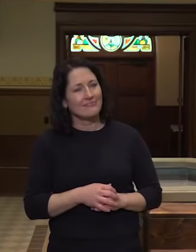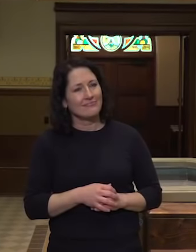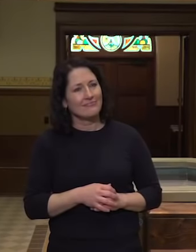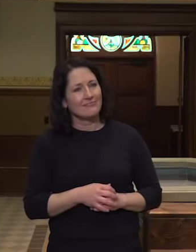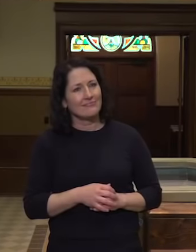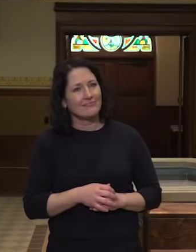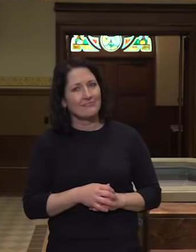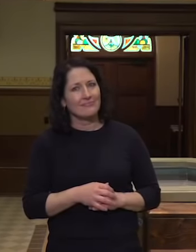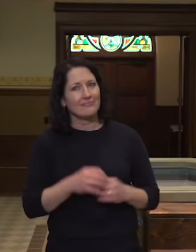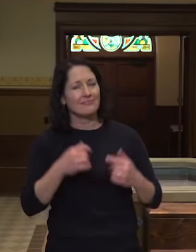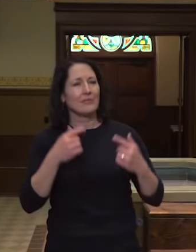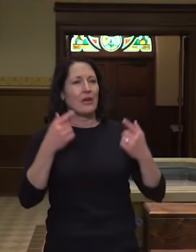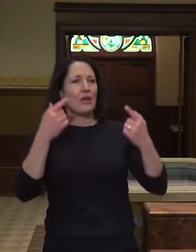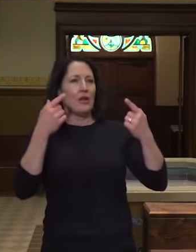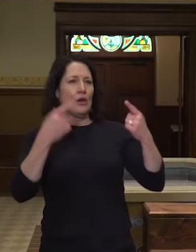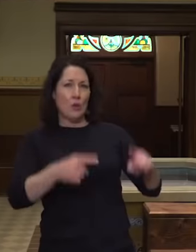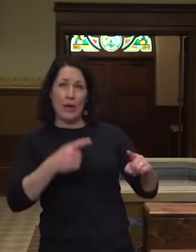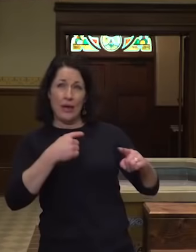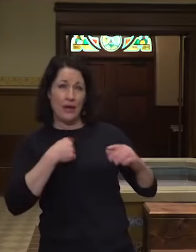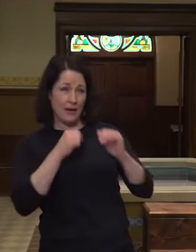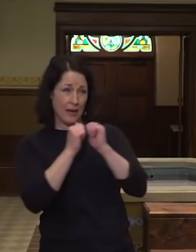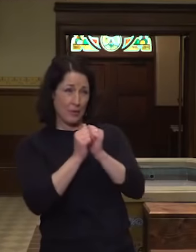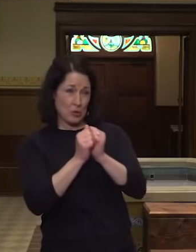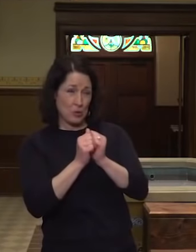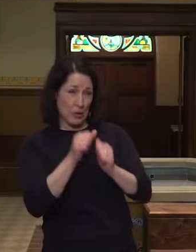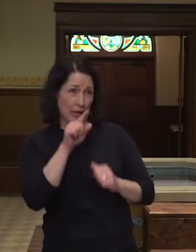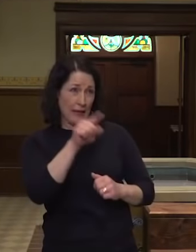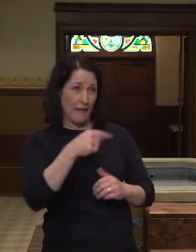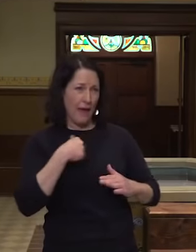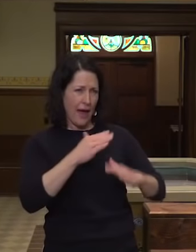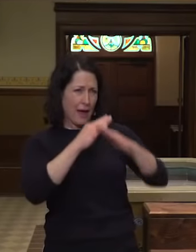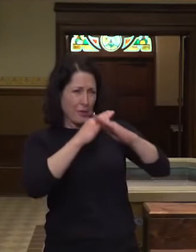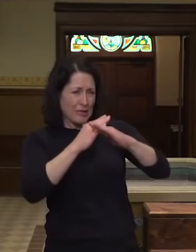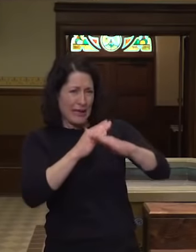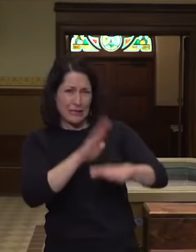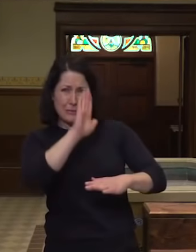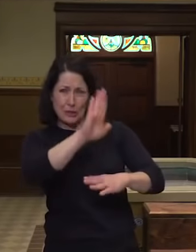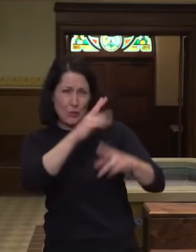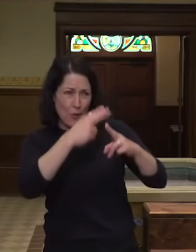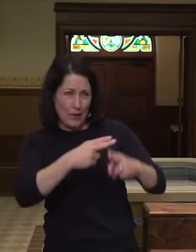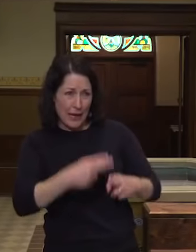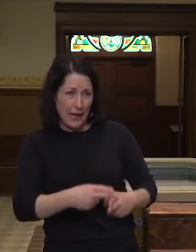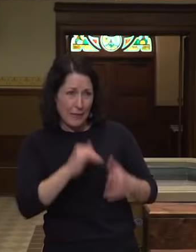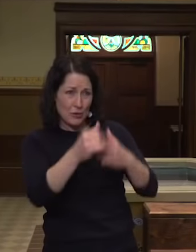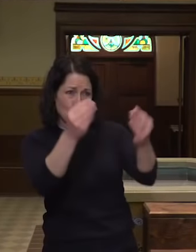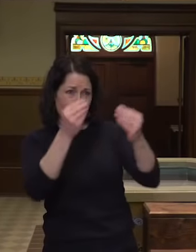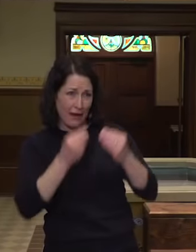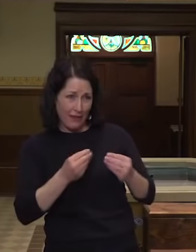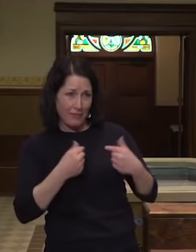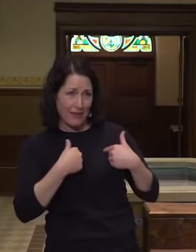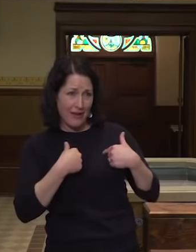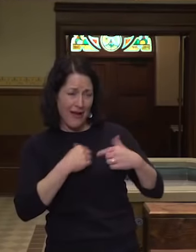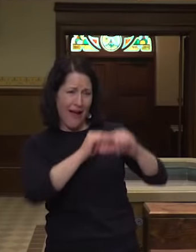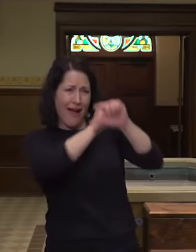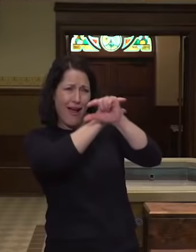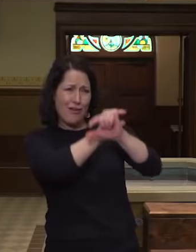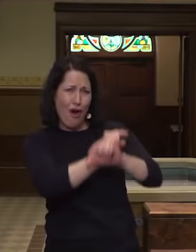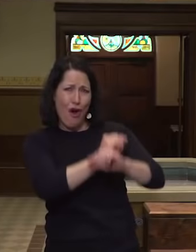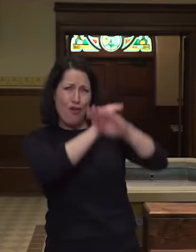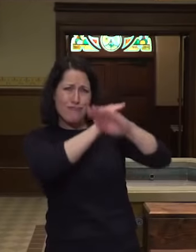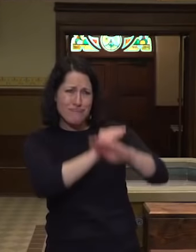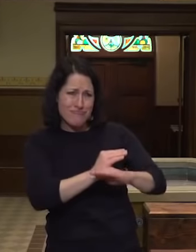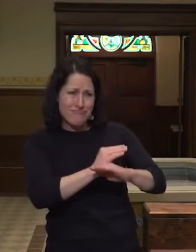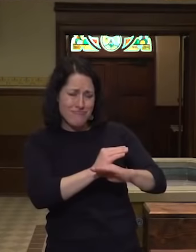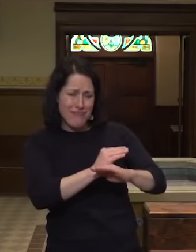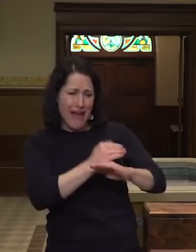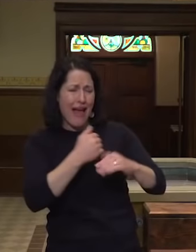When I was with them, I protected them in your name that you gave me, and I guarded them. I speak